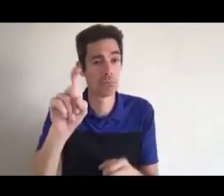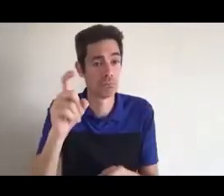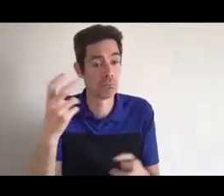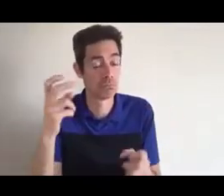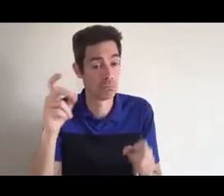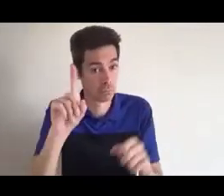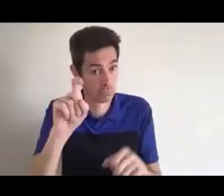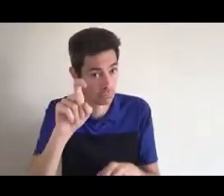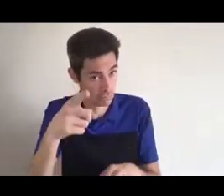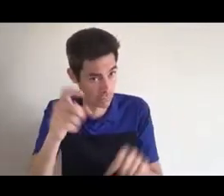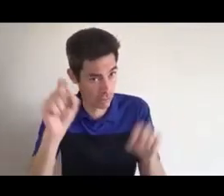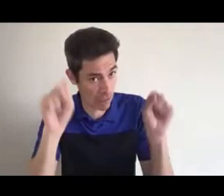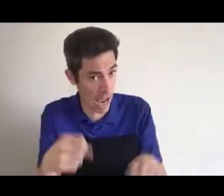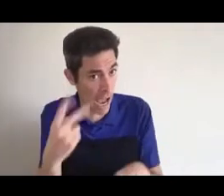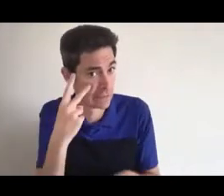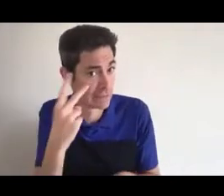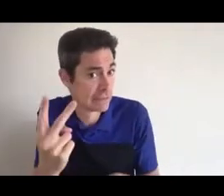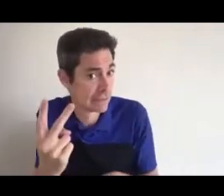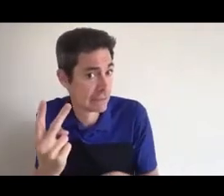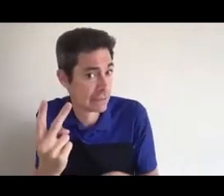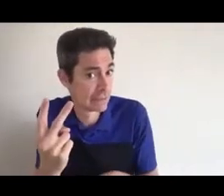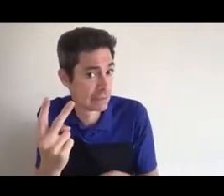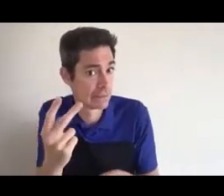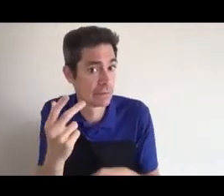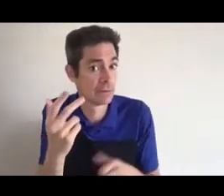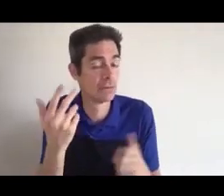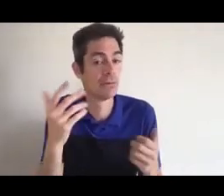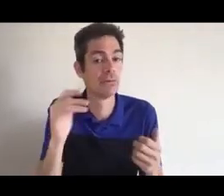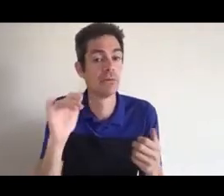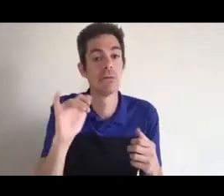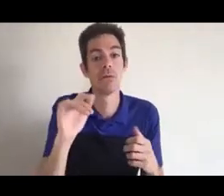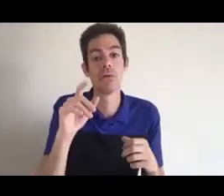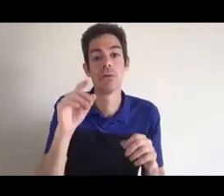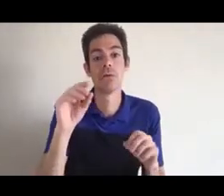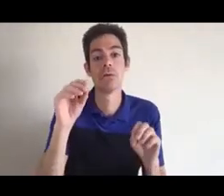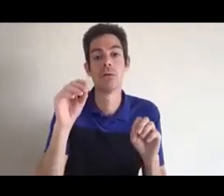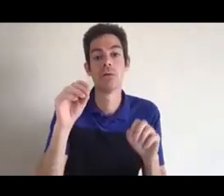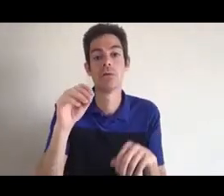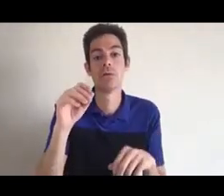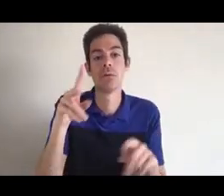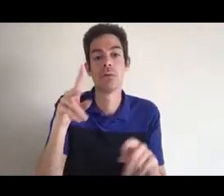should, again, you can start with question mark. Can I see?